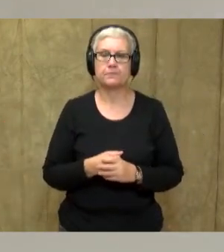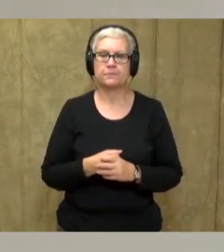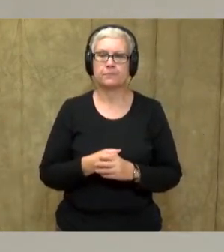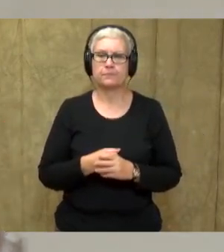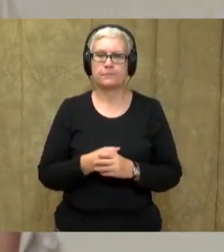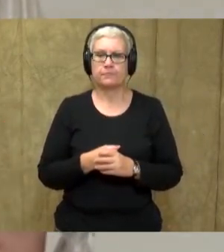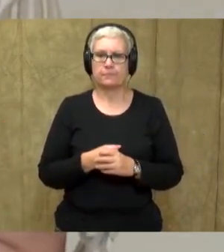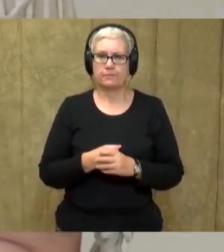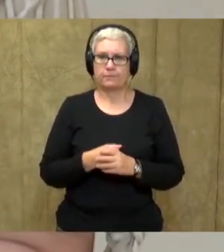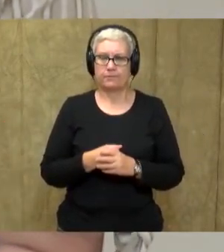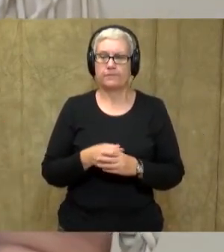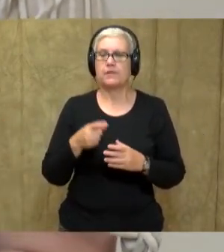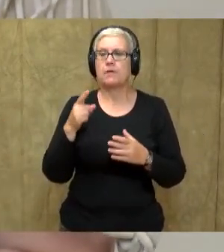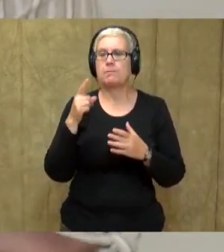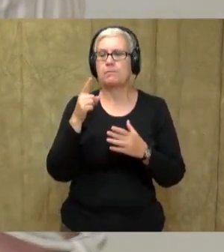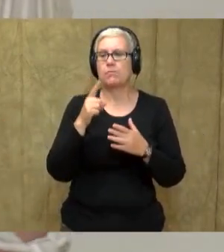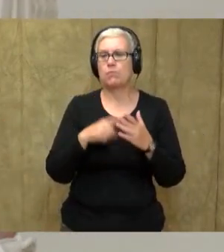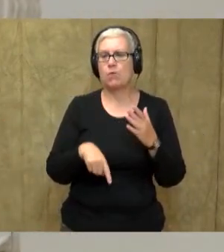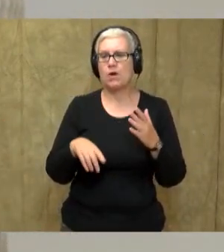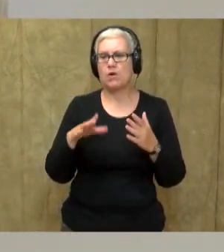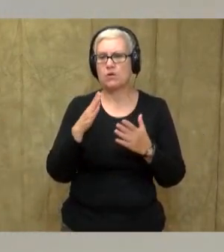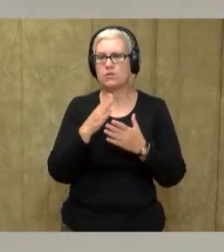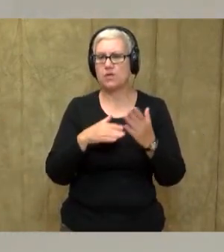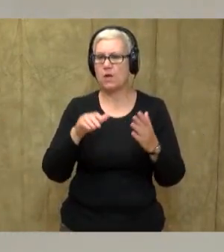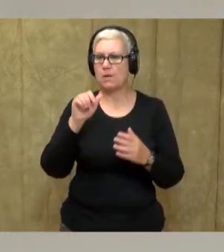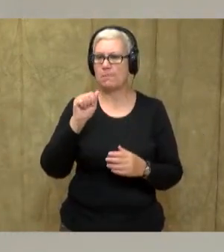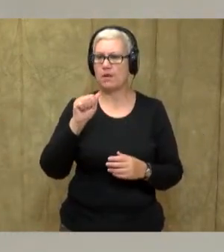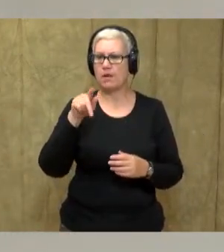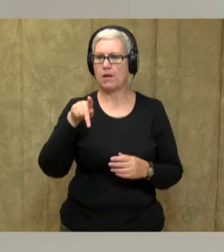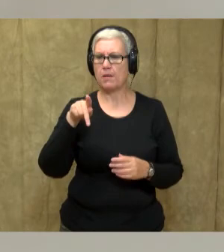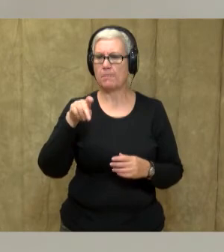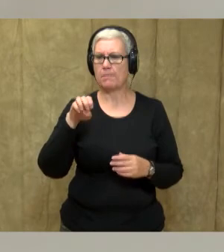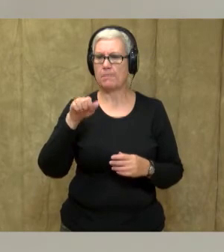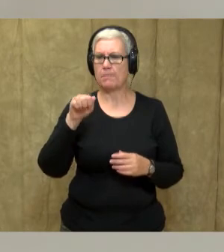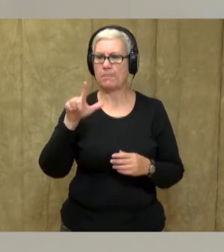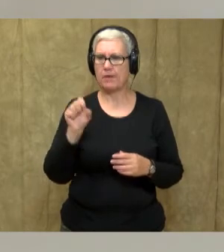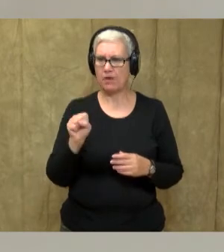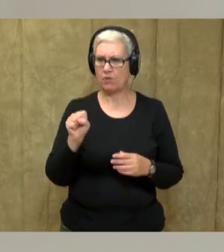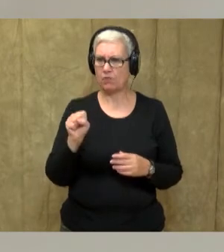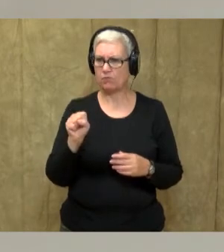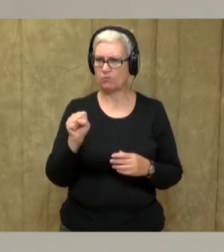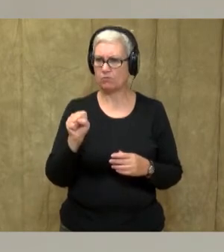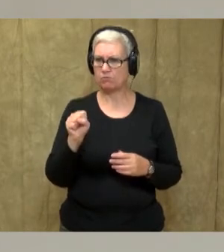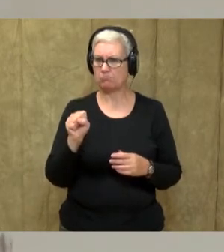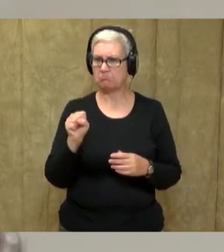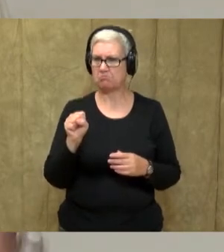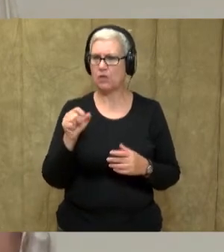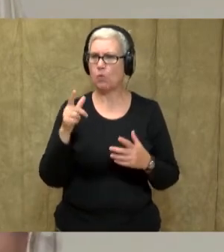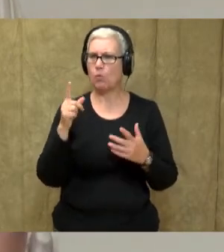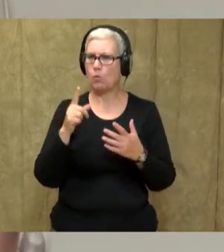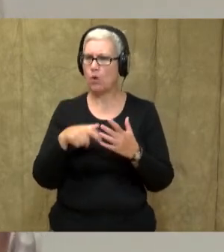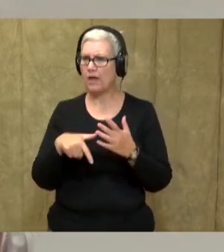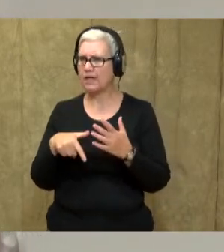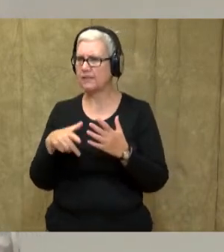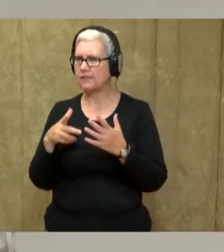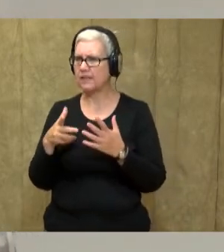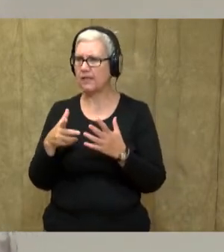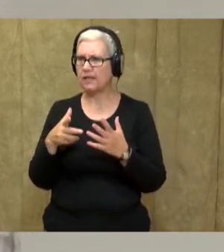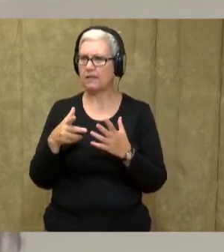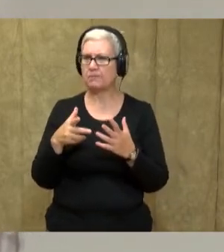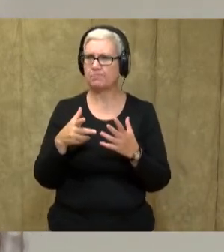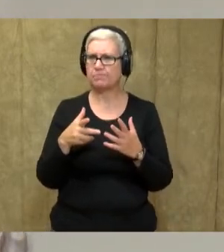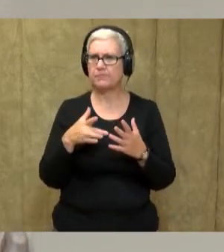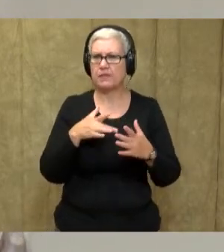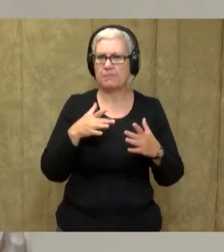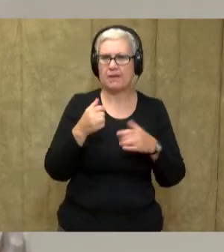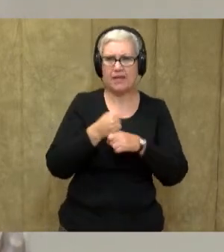are maybe some appeals that Dr. King is making in this paragraph. How does he appeal to our belief in what is